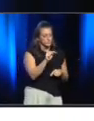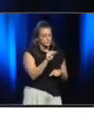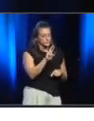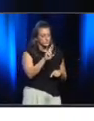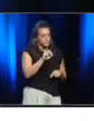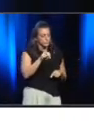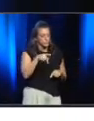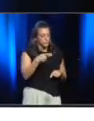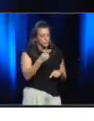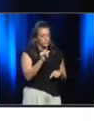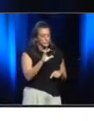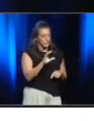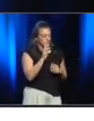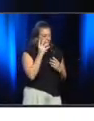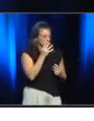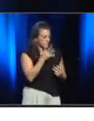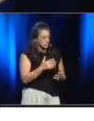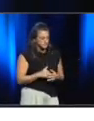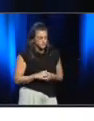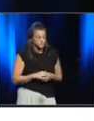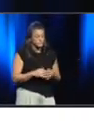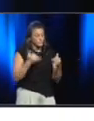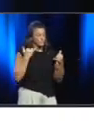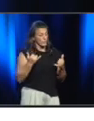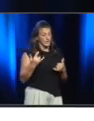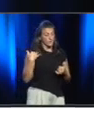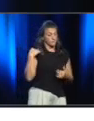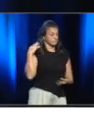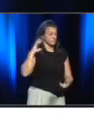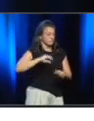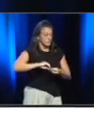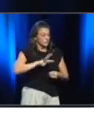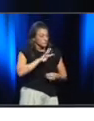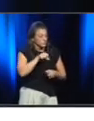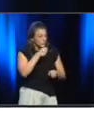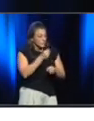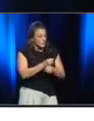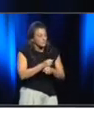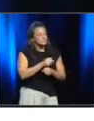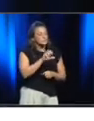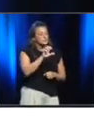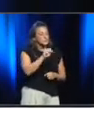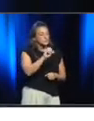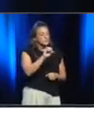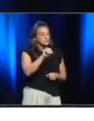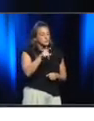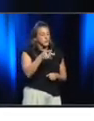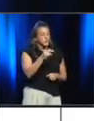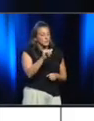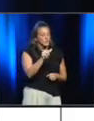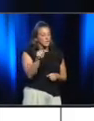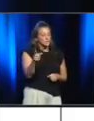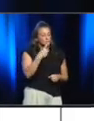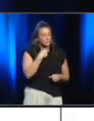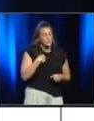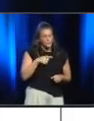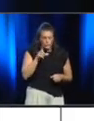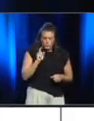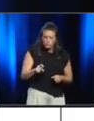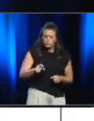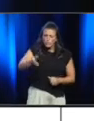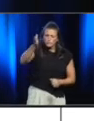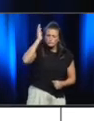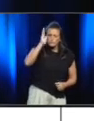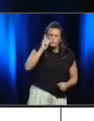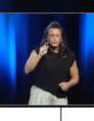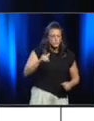where are we 40 years on? Now, Sophia asked me to make this talk inspiring. I'm not sure this figure fits that